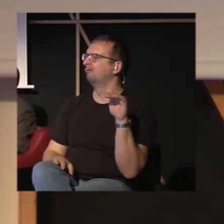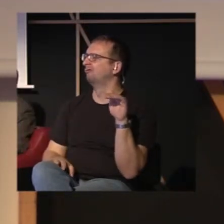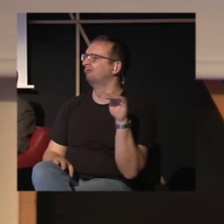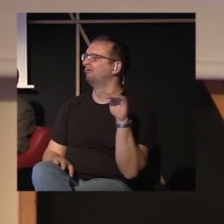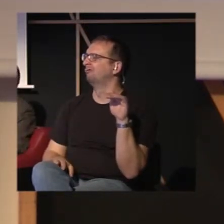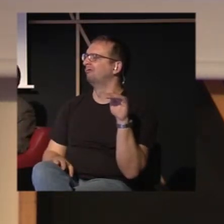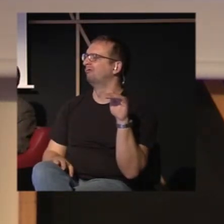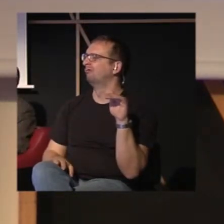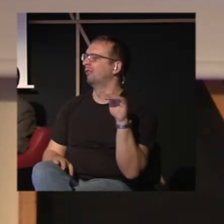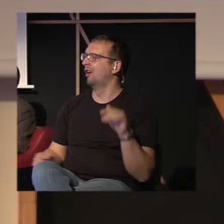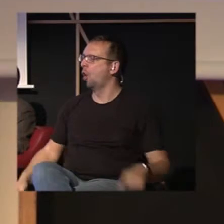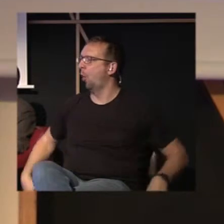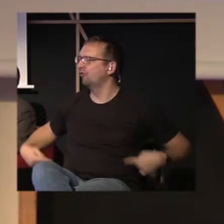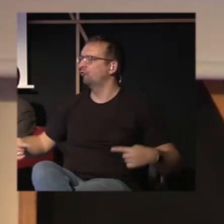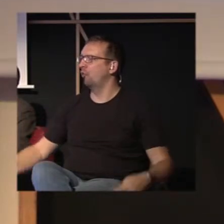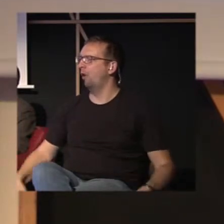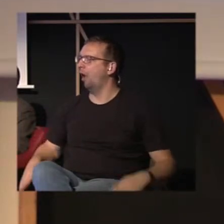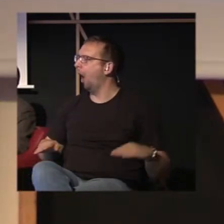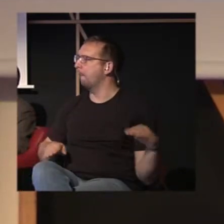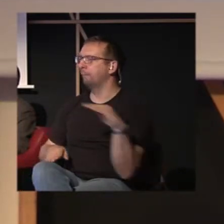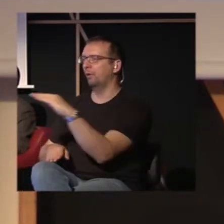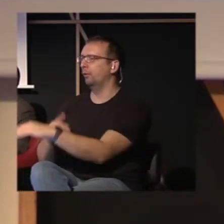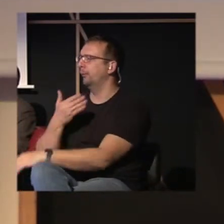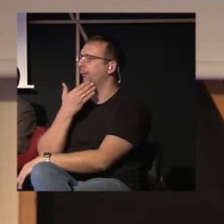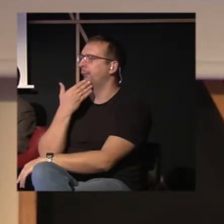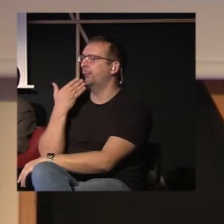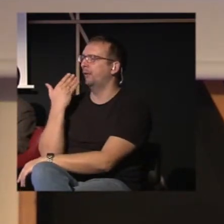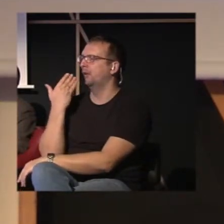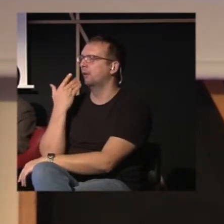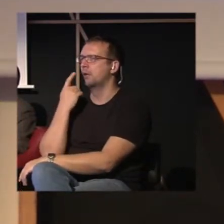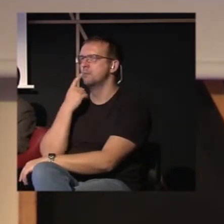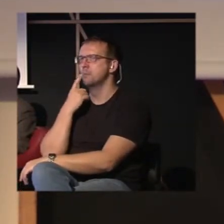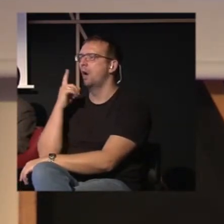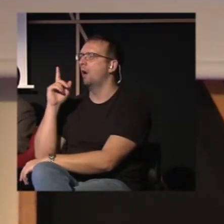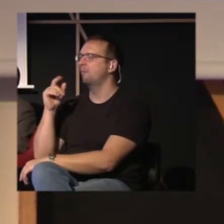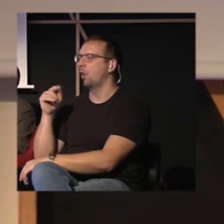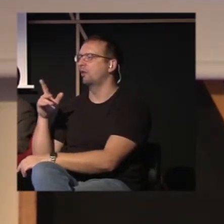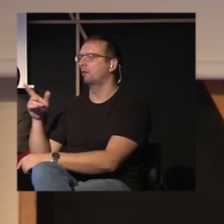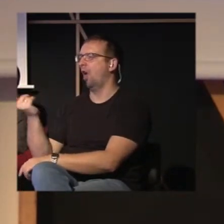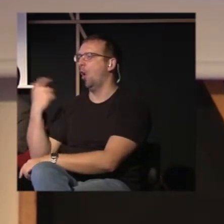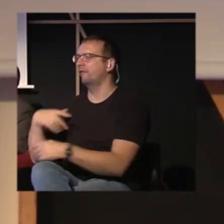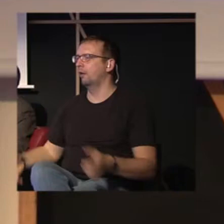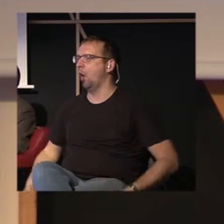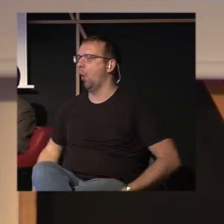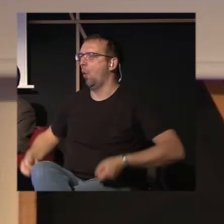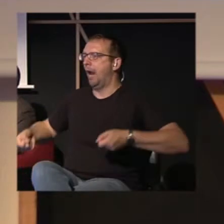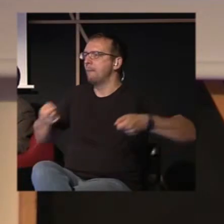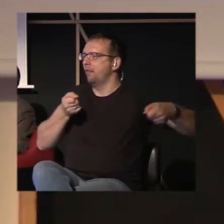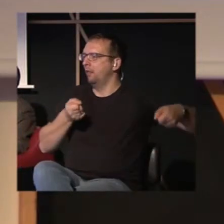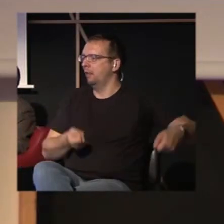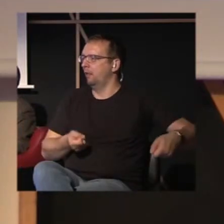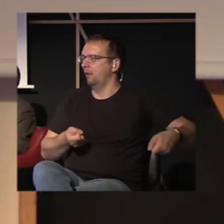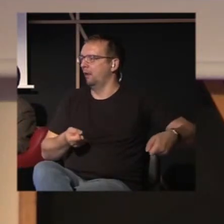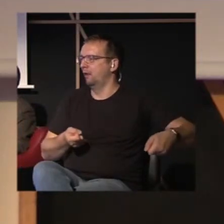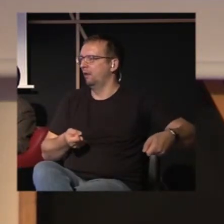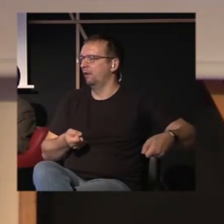being lifted onto the stage, which in the end wasn't too bad a situation to get in, but if we'd have been asked prior to